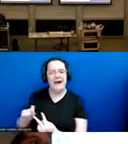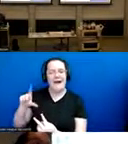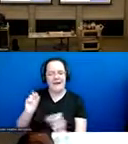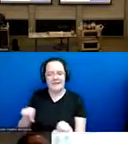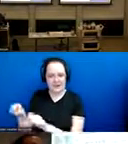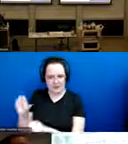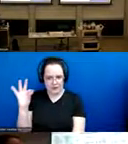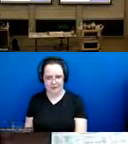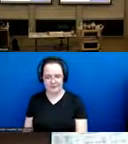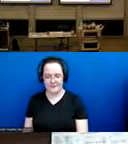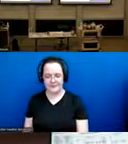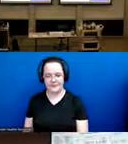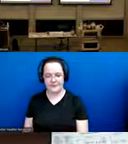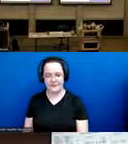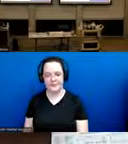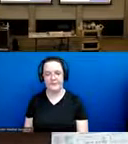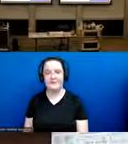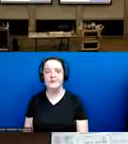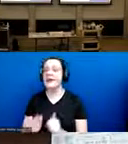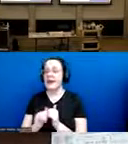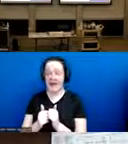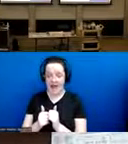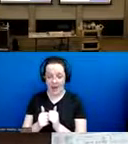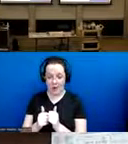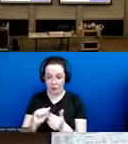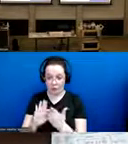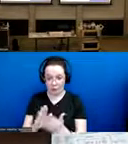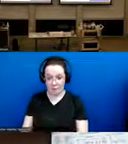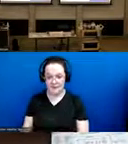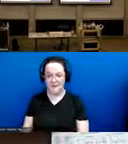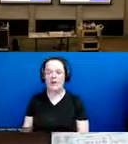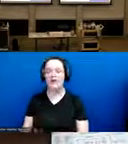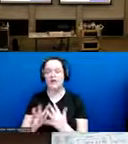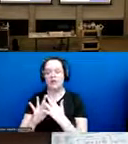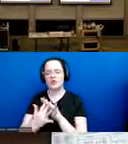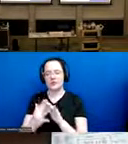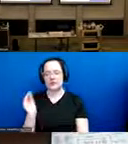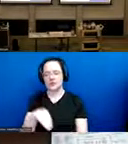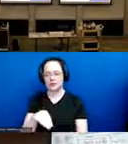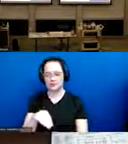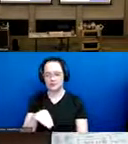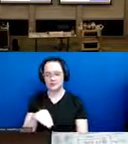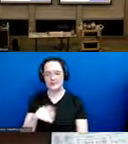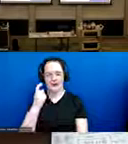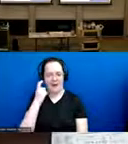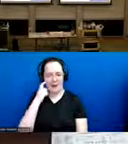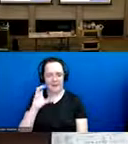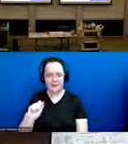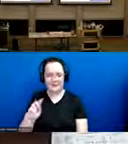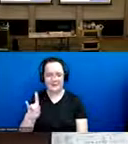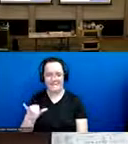rates, right? And the way we do about this is basically we place the crystal into an optical cavity, right? You see